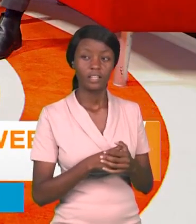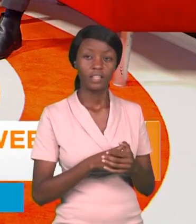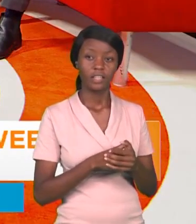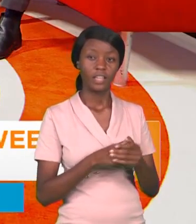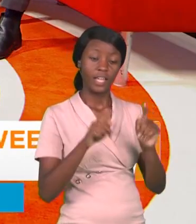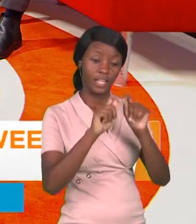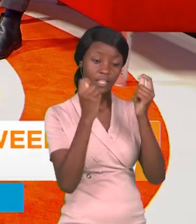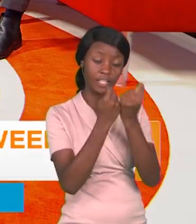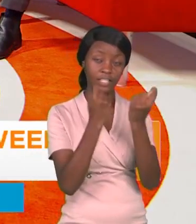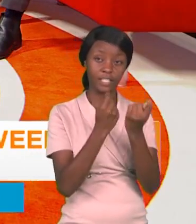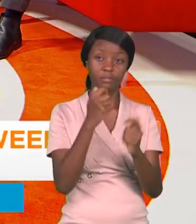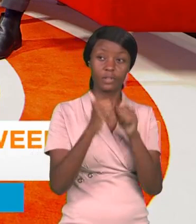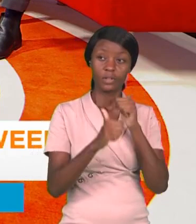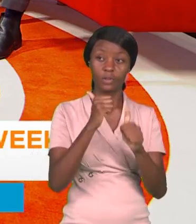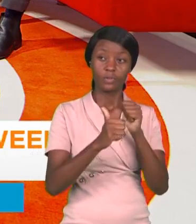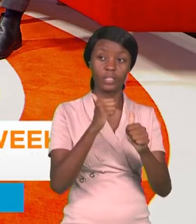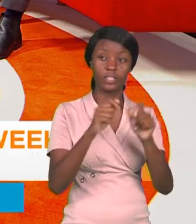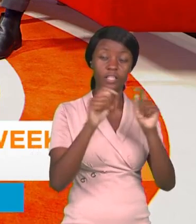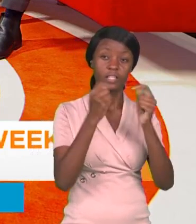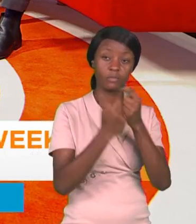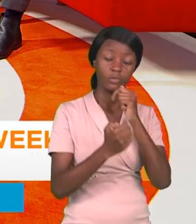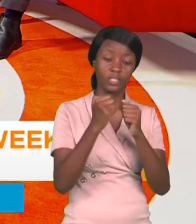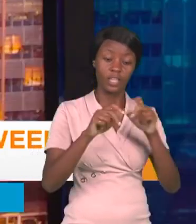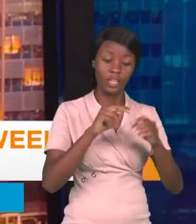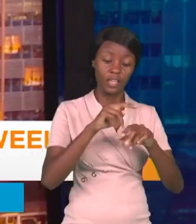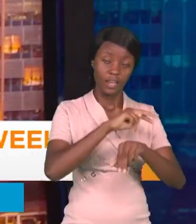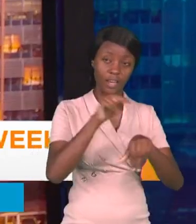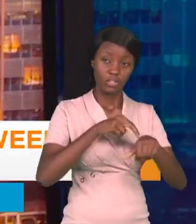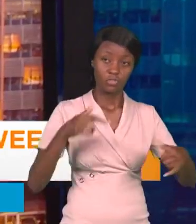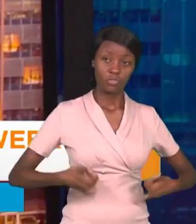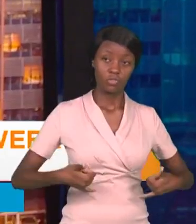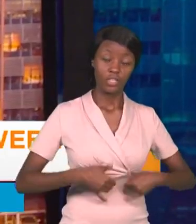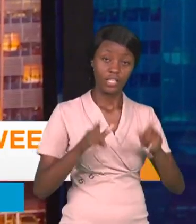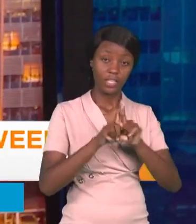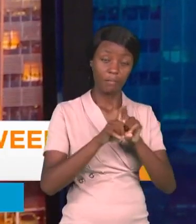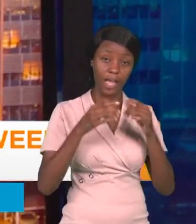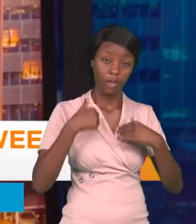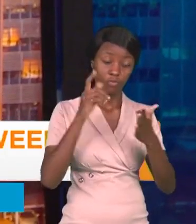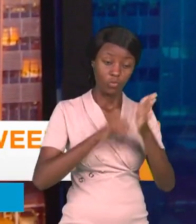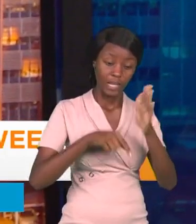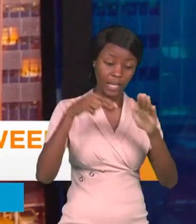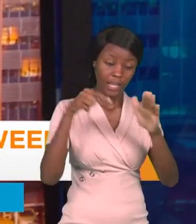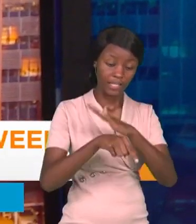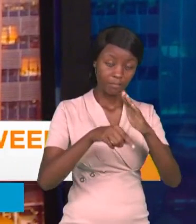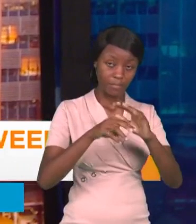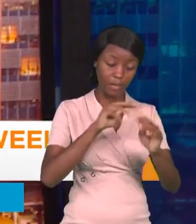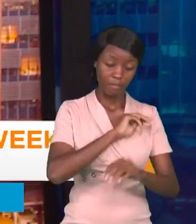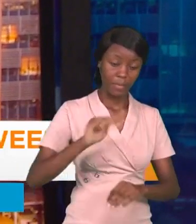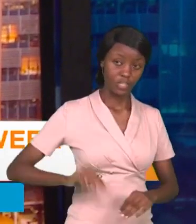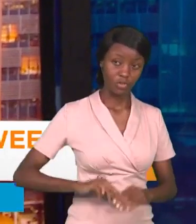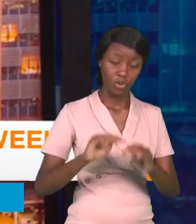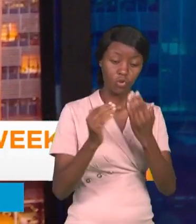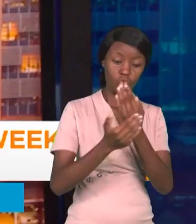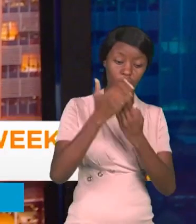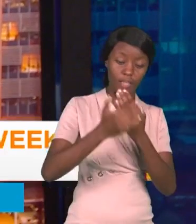National Youth Environment and Conservation Movement. We embarked on an aggressive mission to conserving